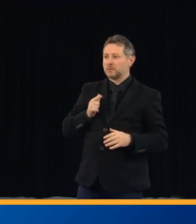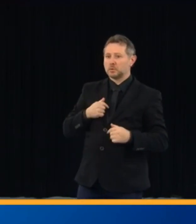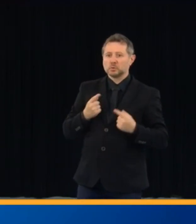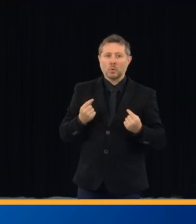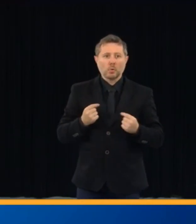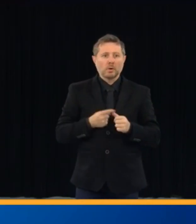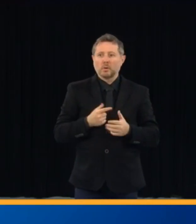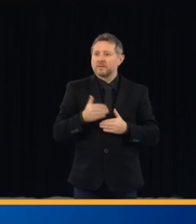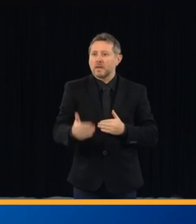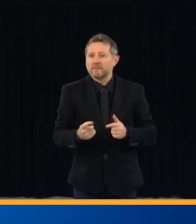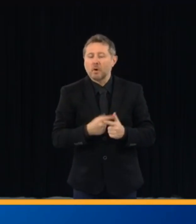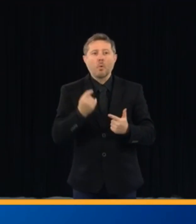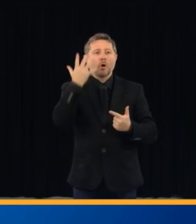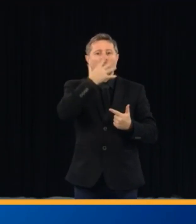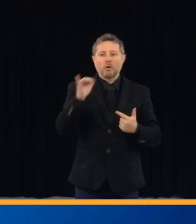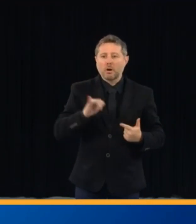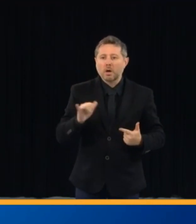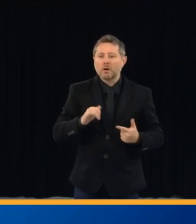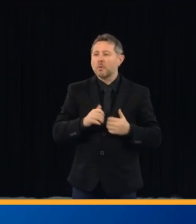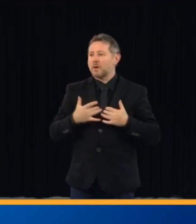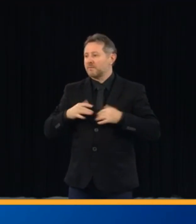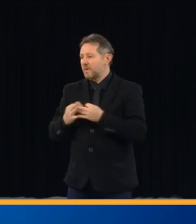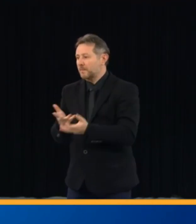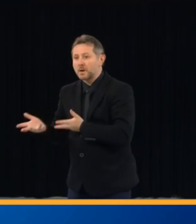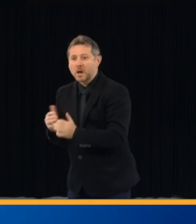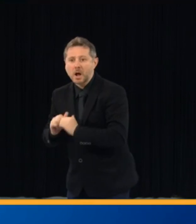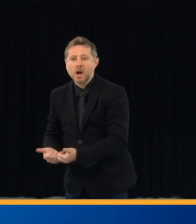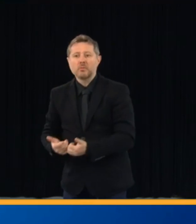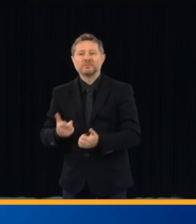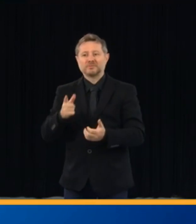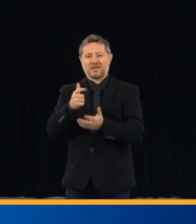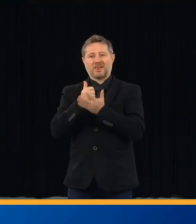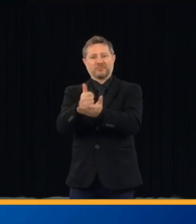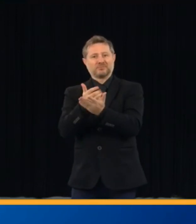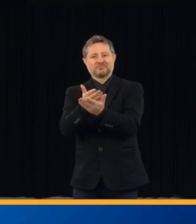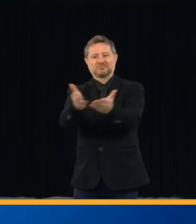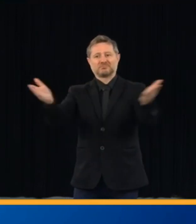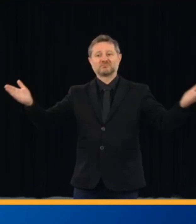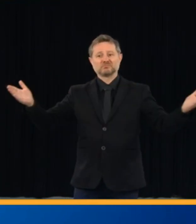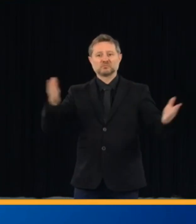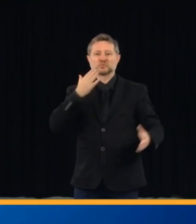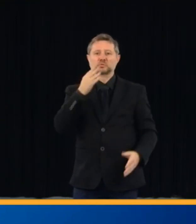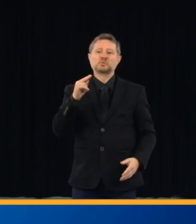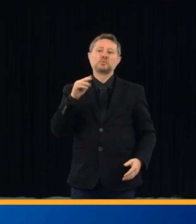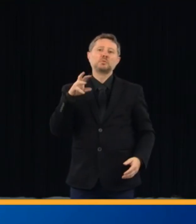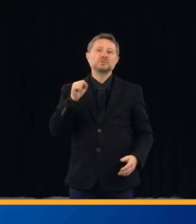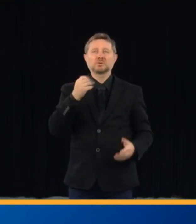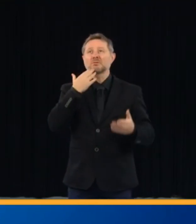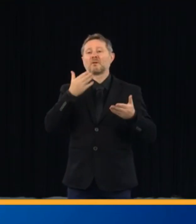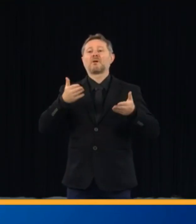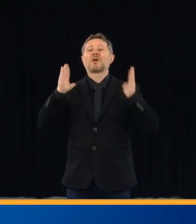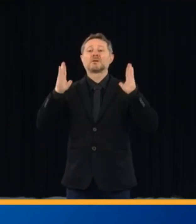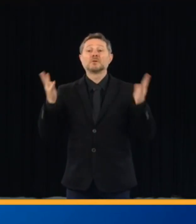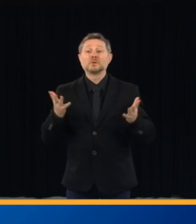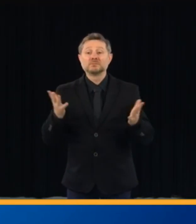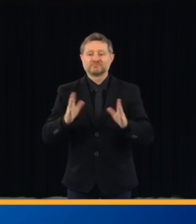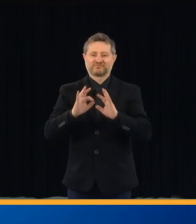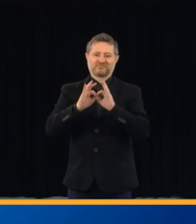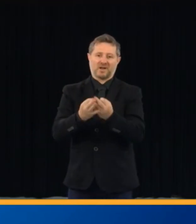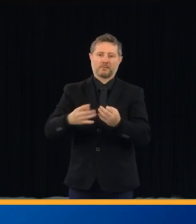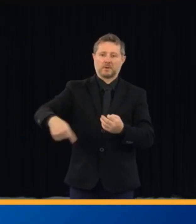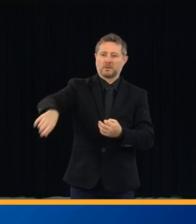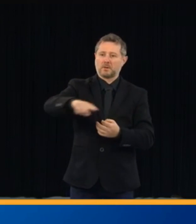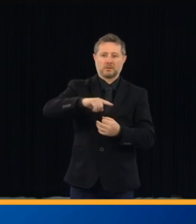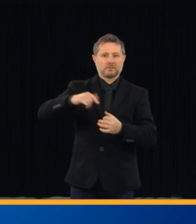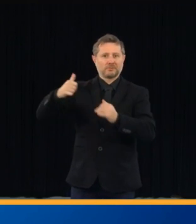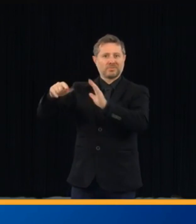like? How about my family? By the way, best news is, thank God, your family doesn't show any